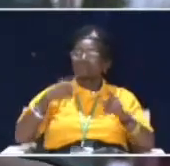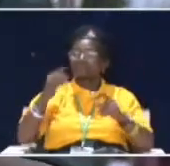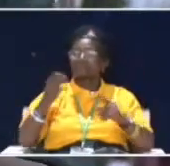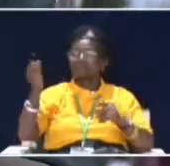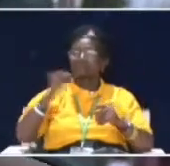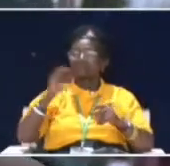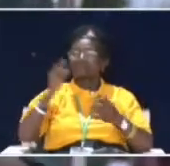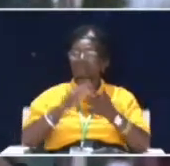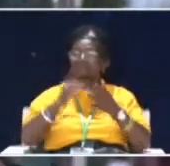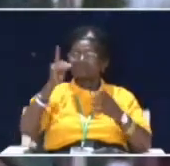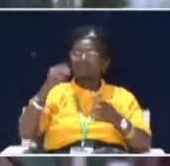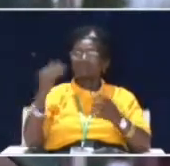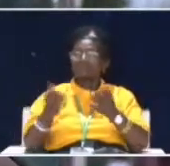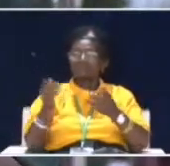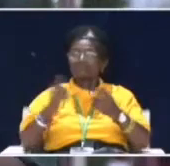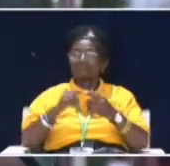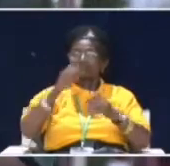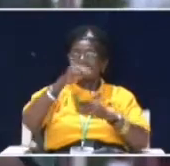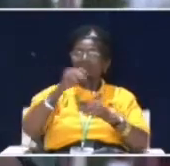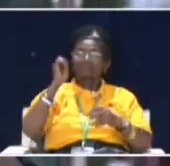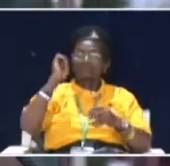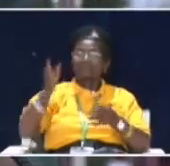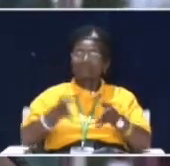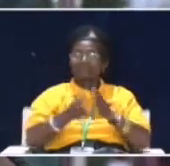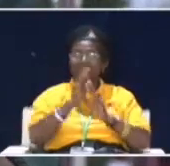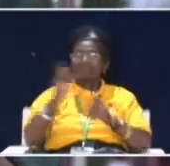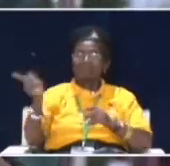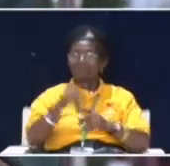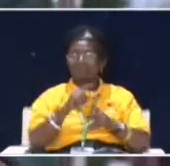tonight. Olorun so pe nikan be ni lale. He asked you to write